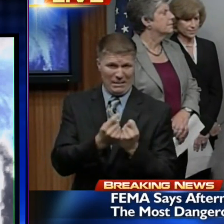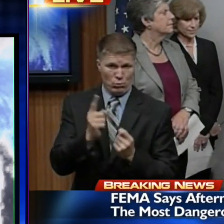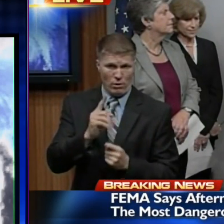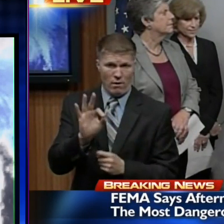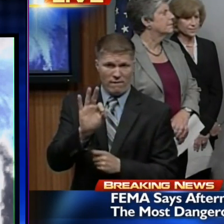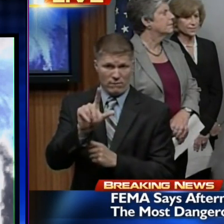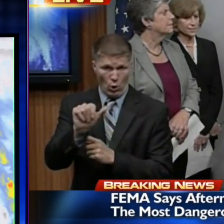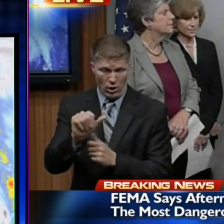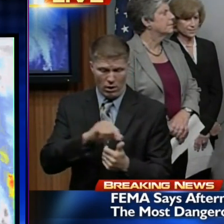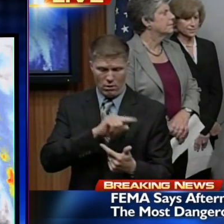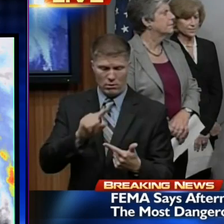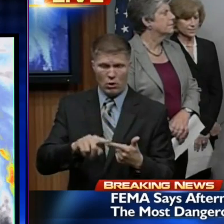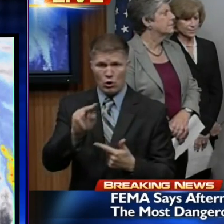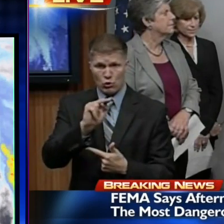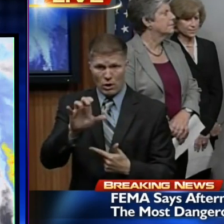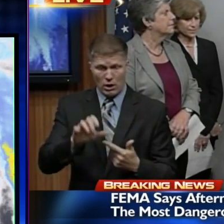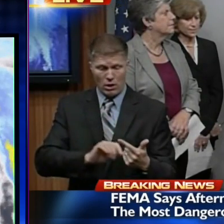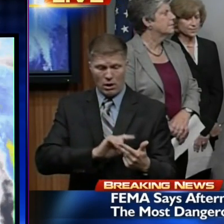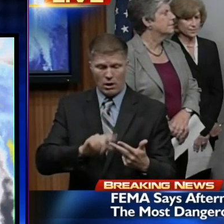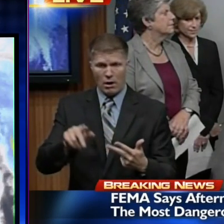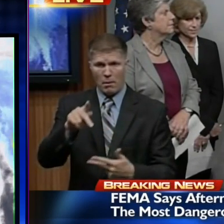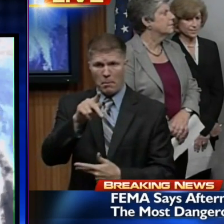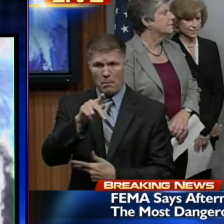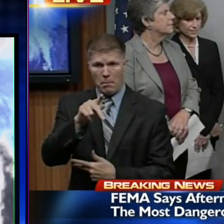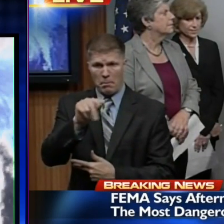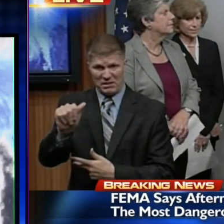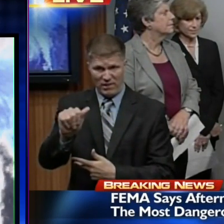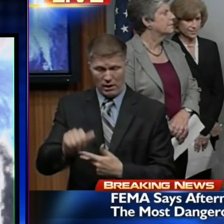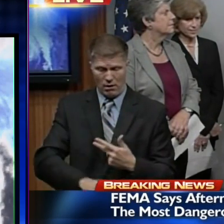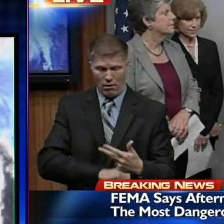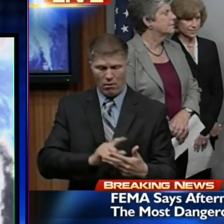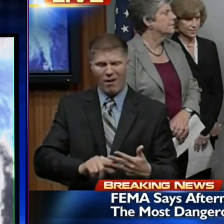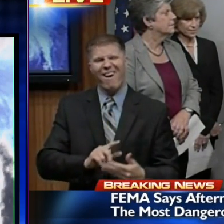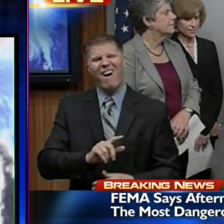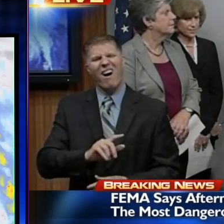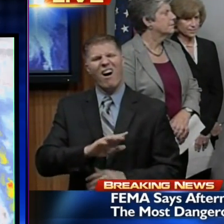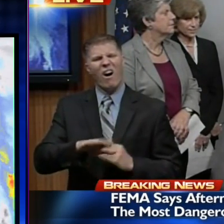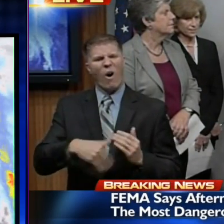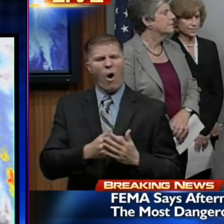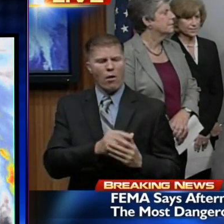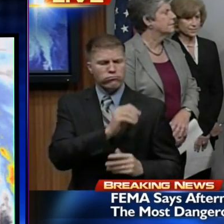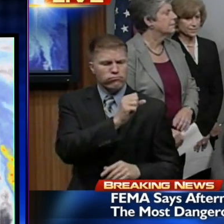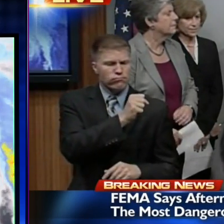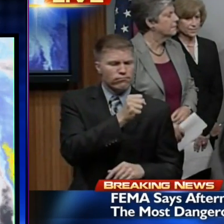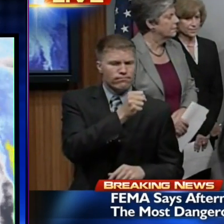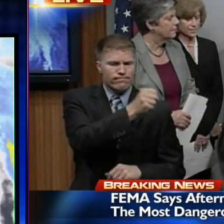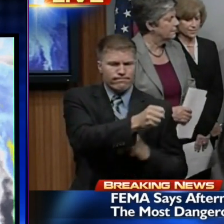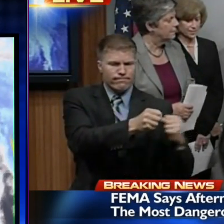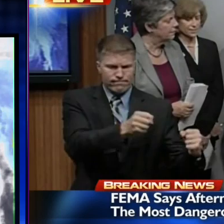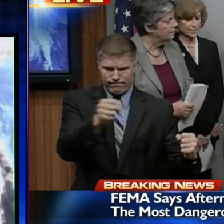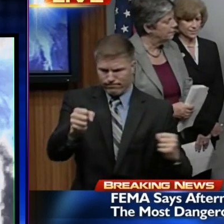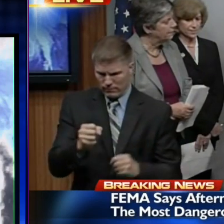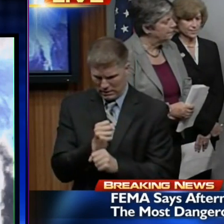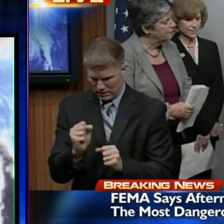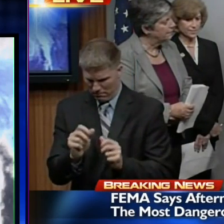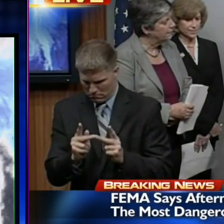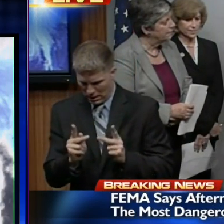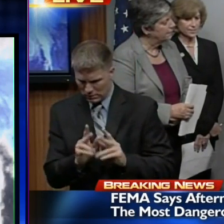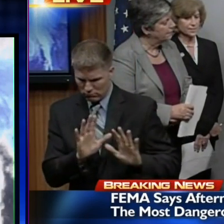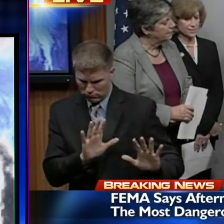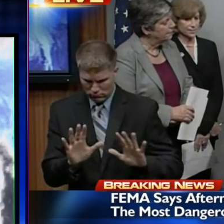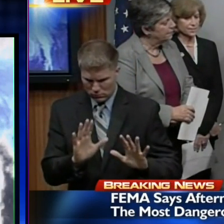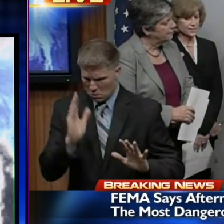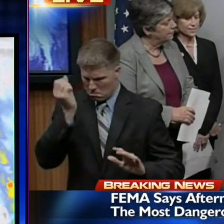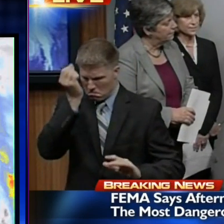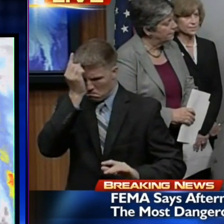North Carolina, Pennsylvania, all positioned in safe ranges so that when we understand where the impact is